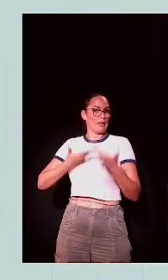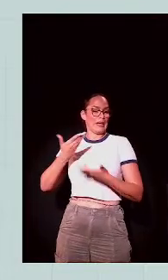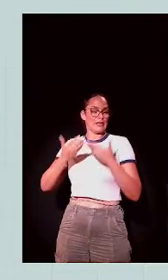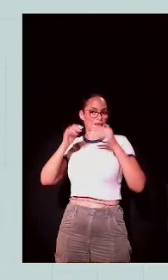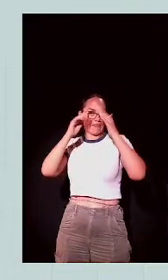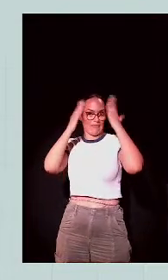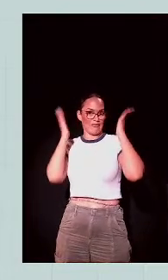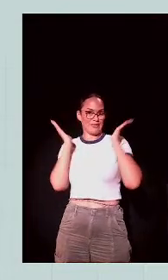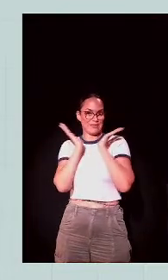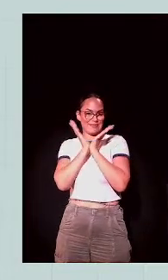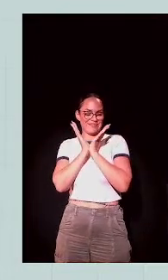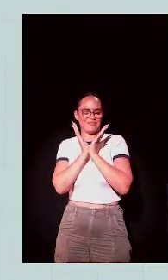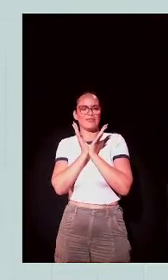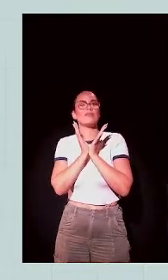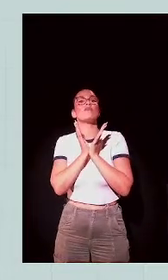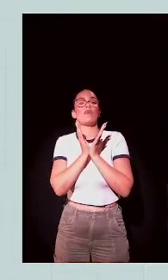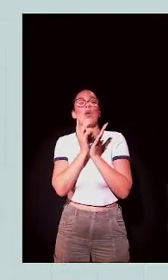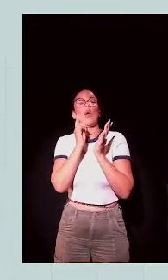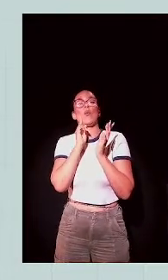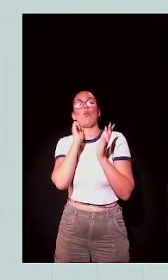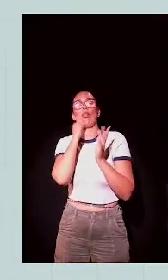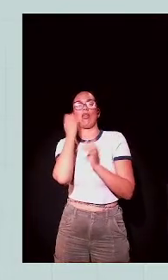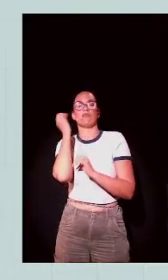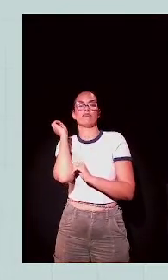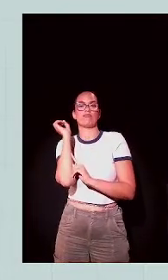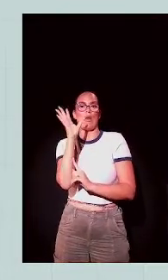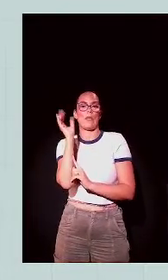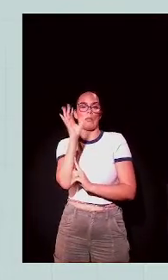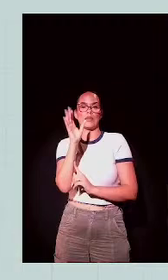I'm just going to share my slides.